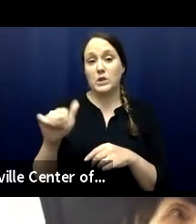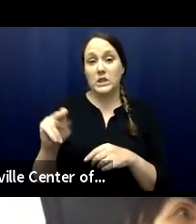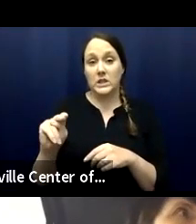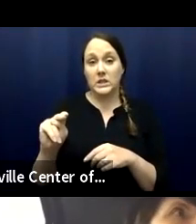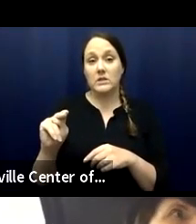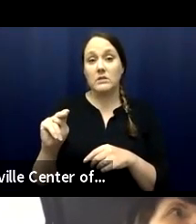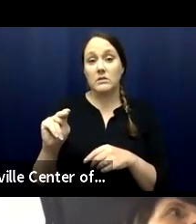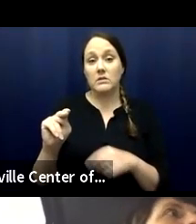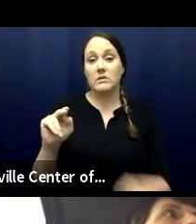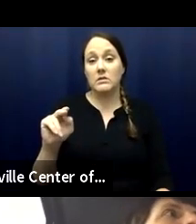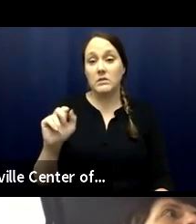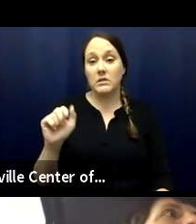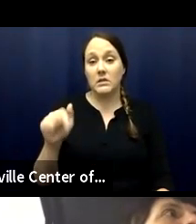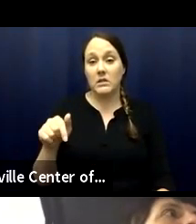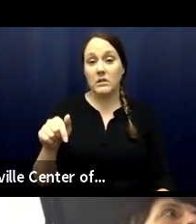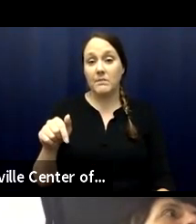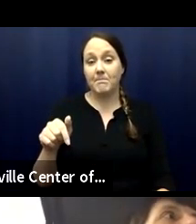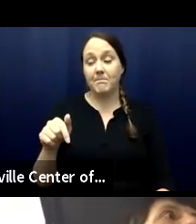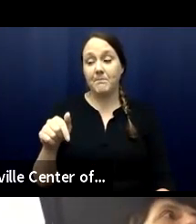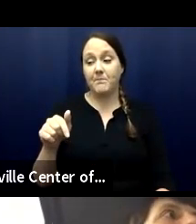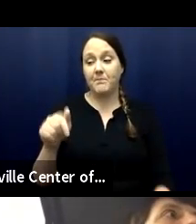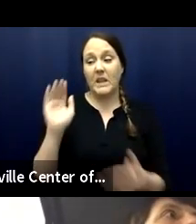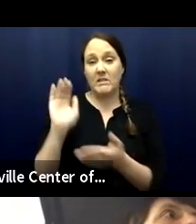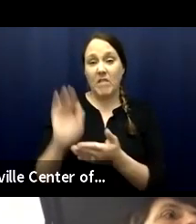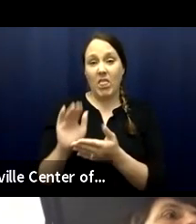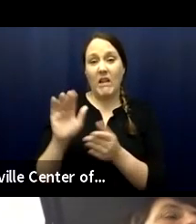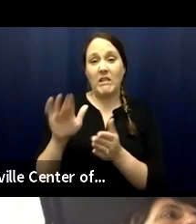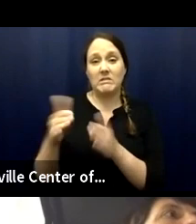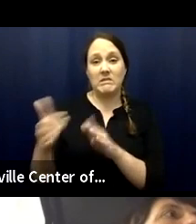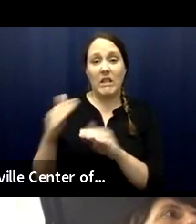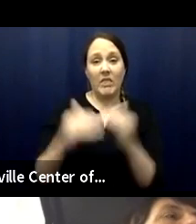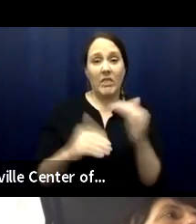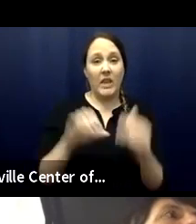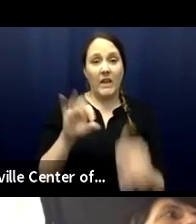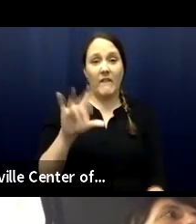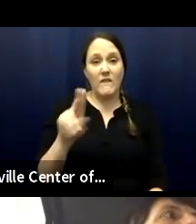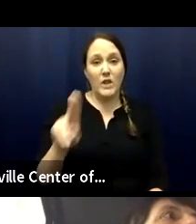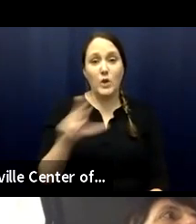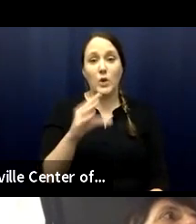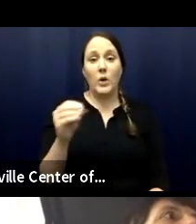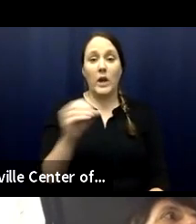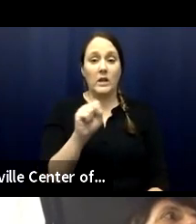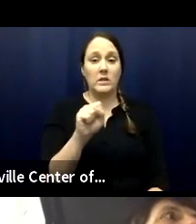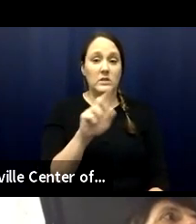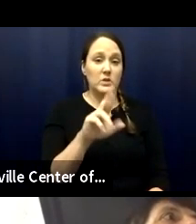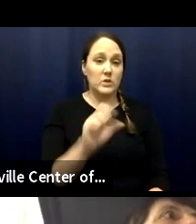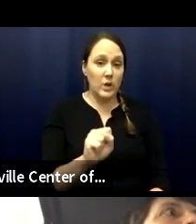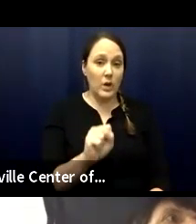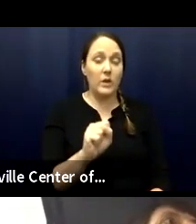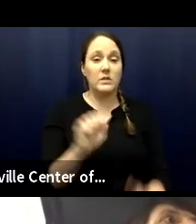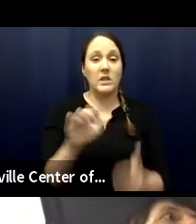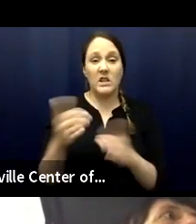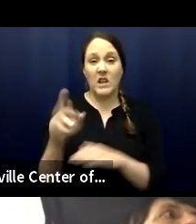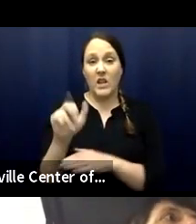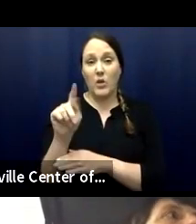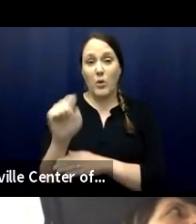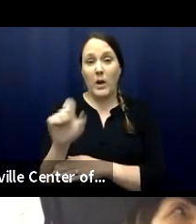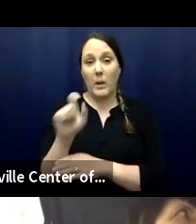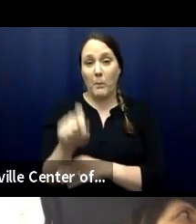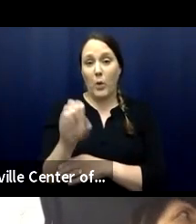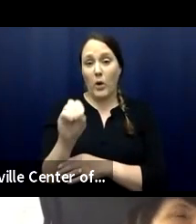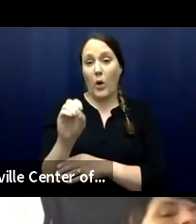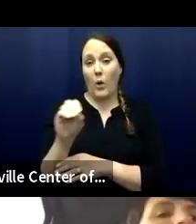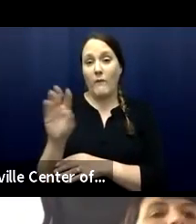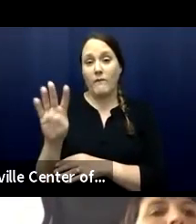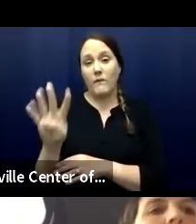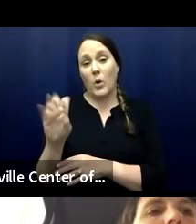is even less deadly than the flu virus and the SARS virus, and apparently it's got a death rate of 0.044%.